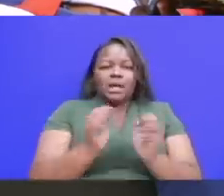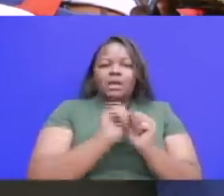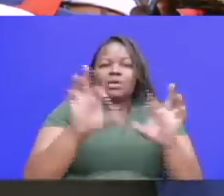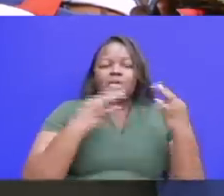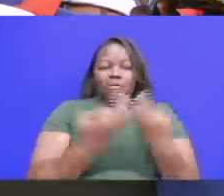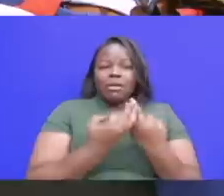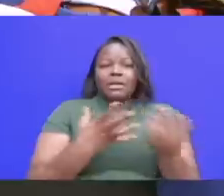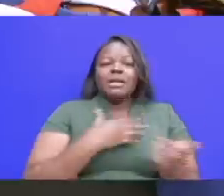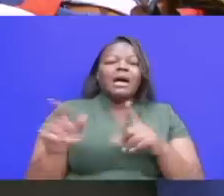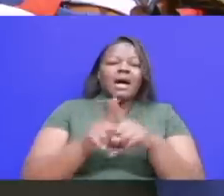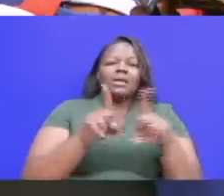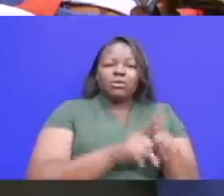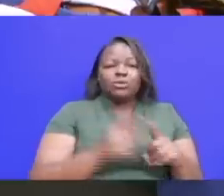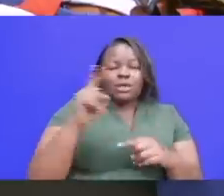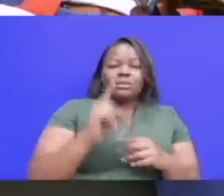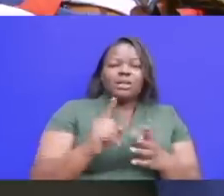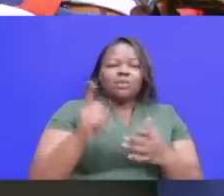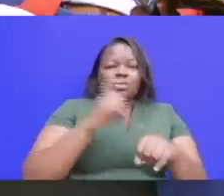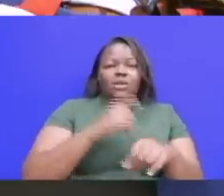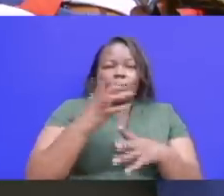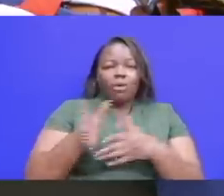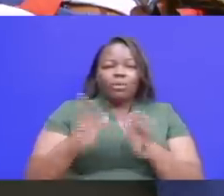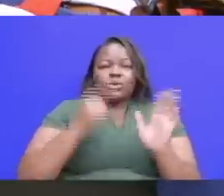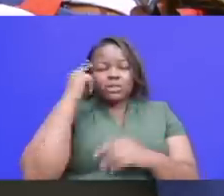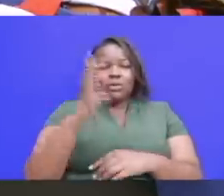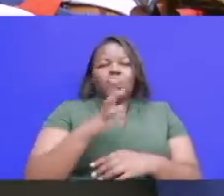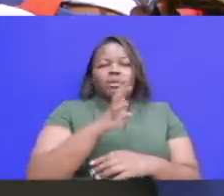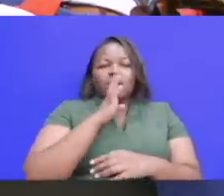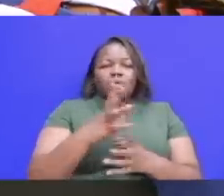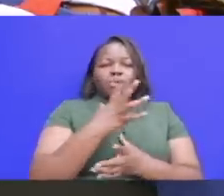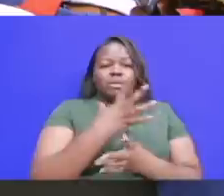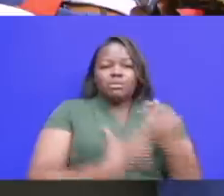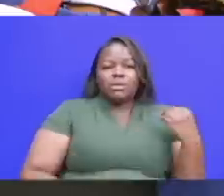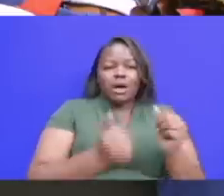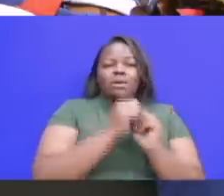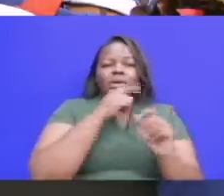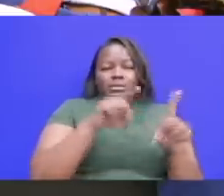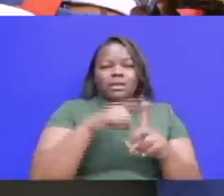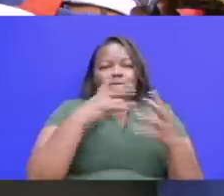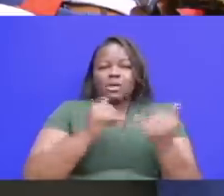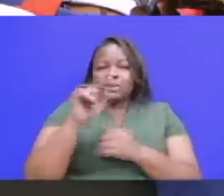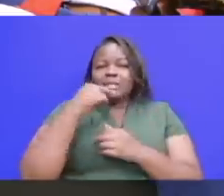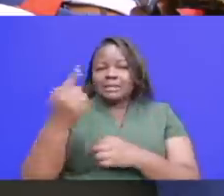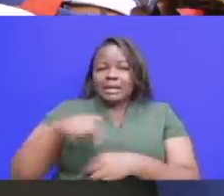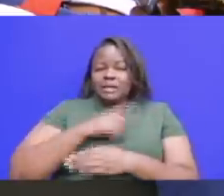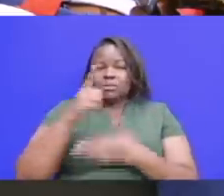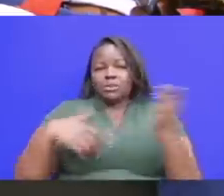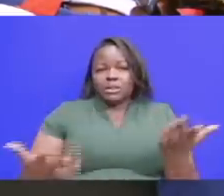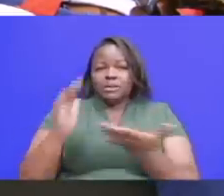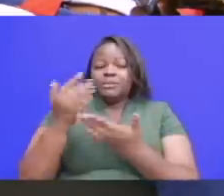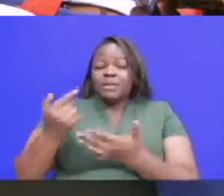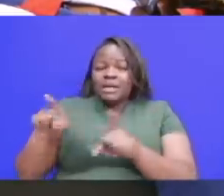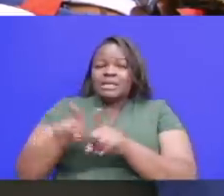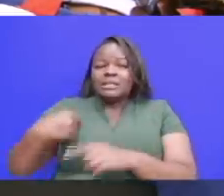Yes. It was an opportunity for him to be resentful with his brothers. But he did not. Amen. So that tells us something, that even us, sometimes with